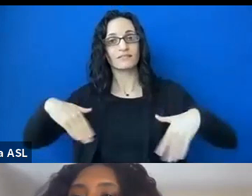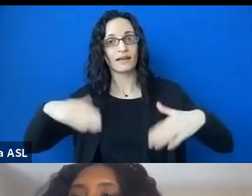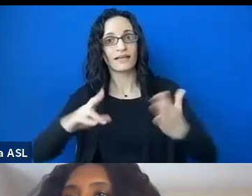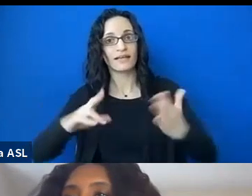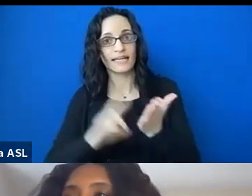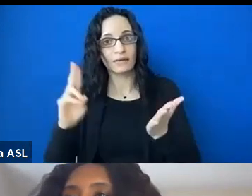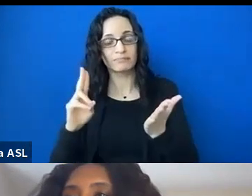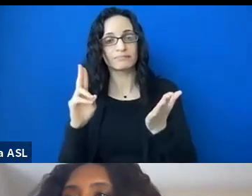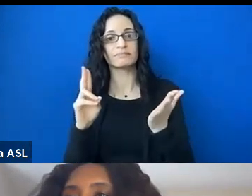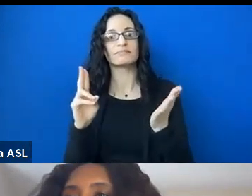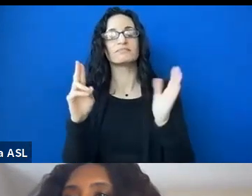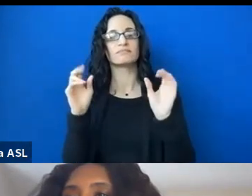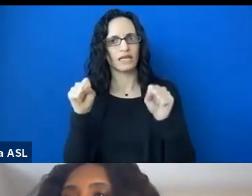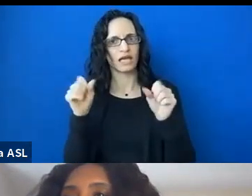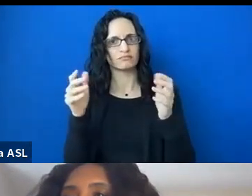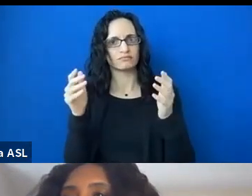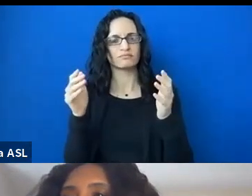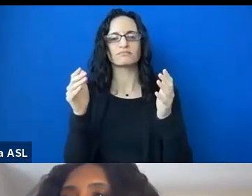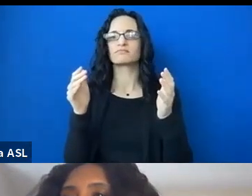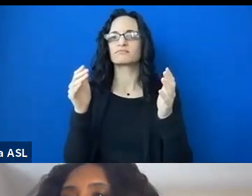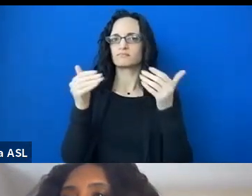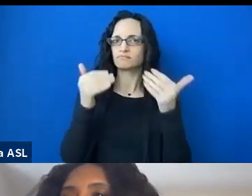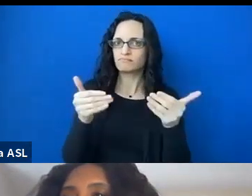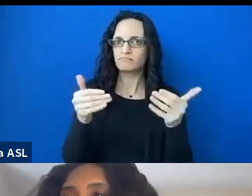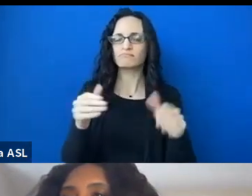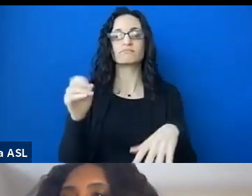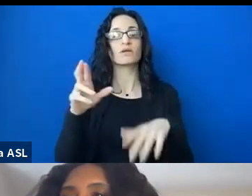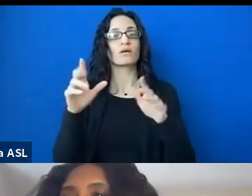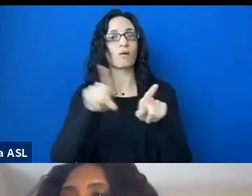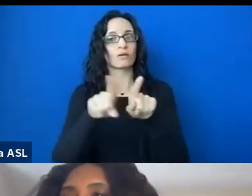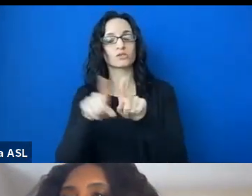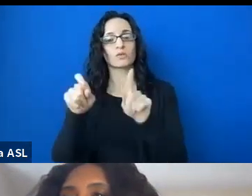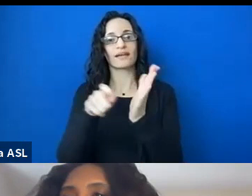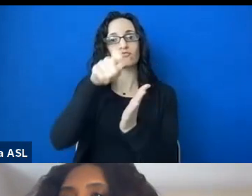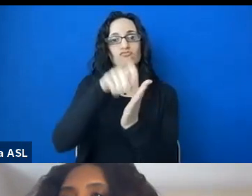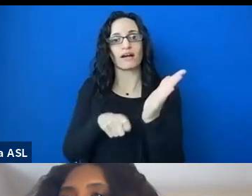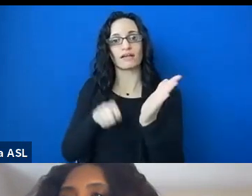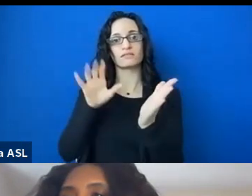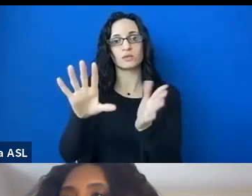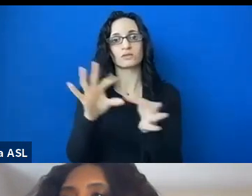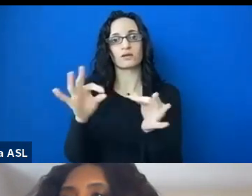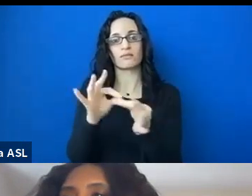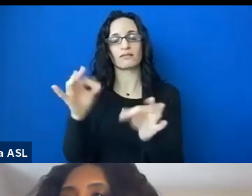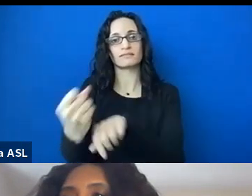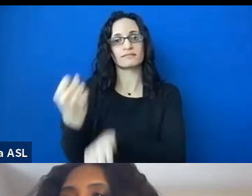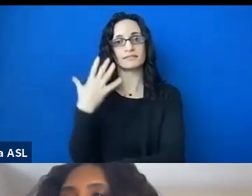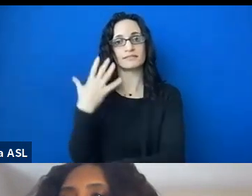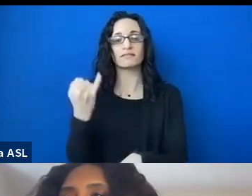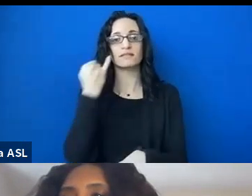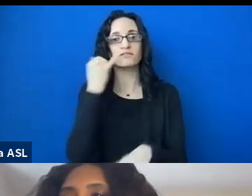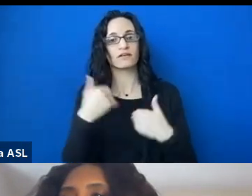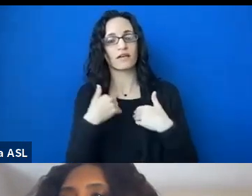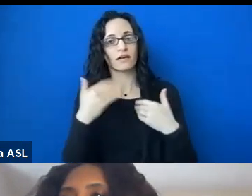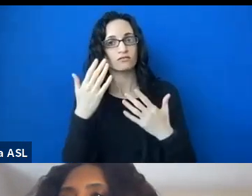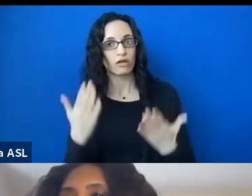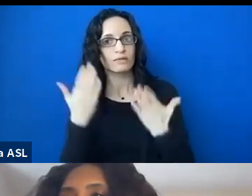you can also feel free to submit written testimony. If you have recommendations that you want for us to